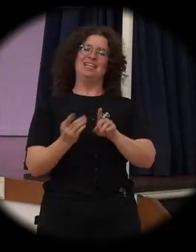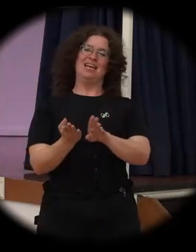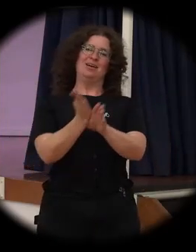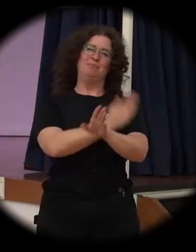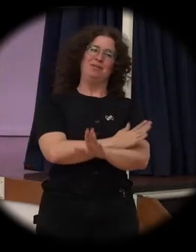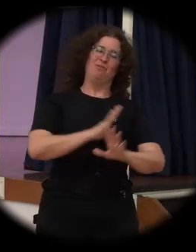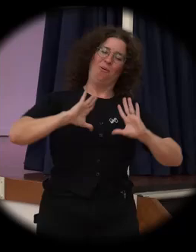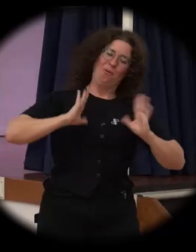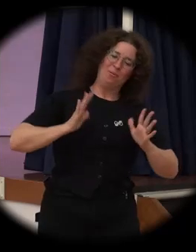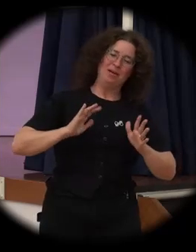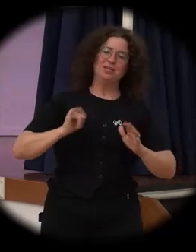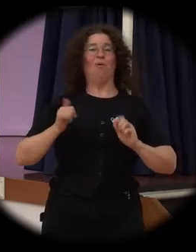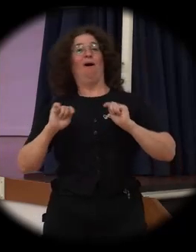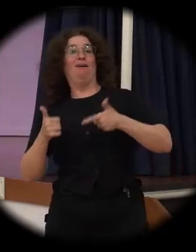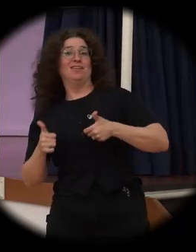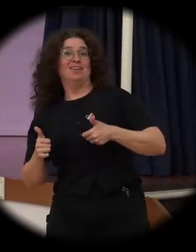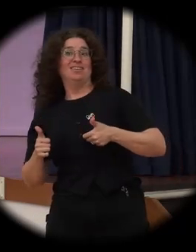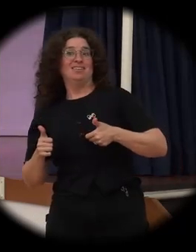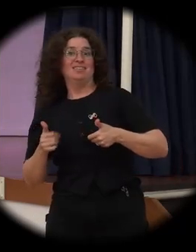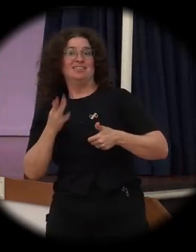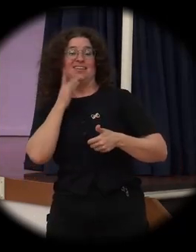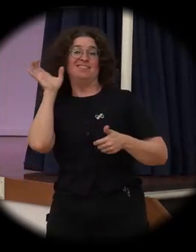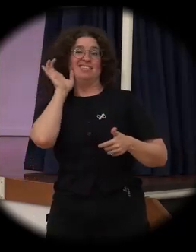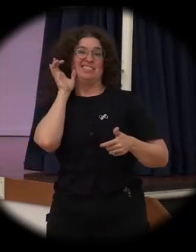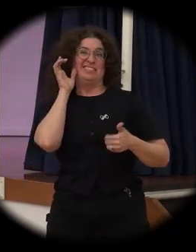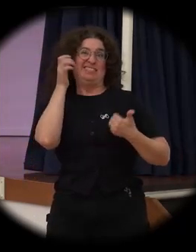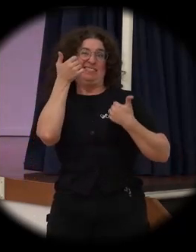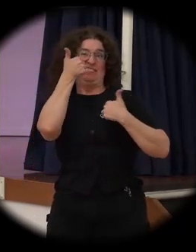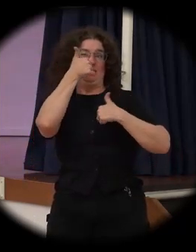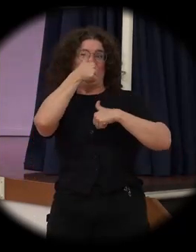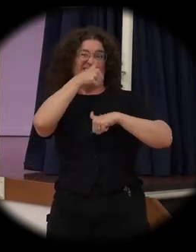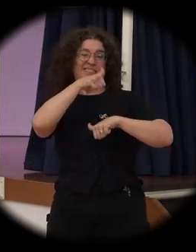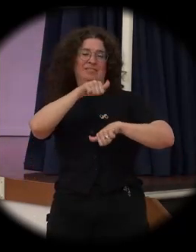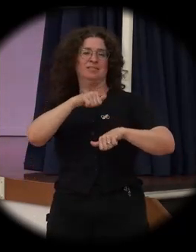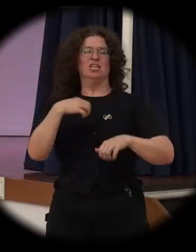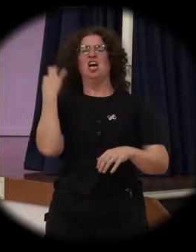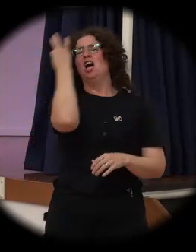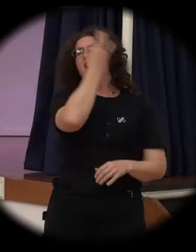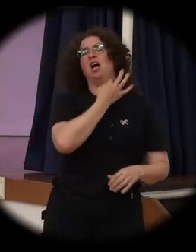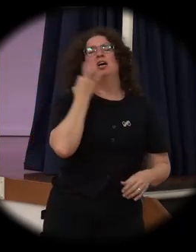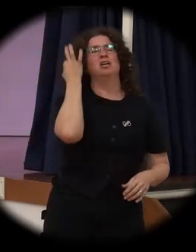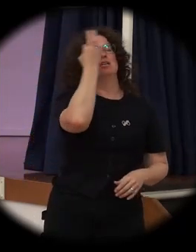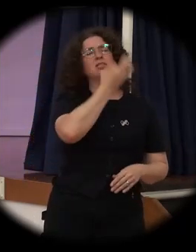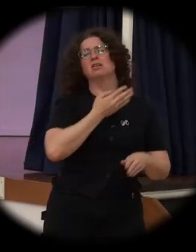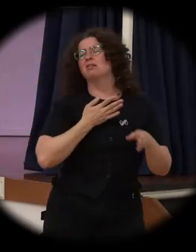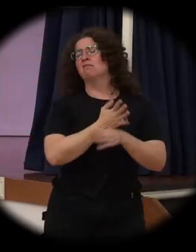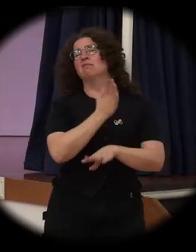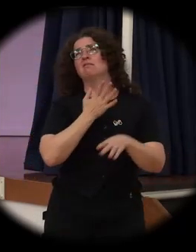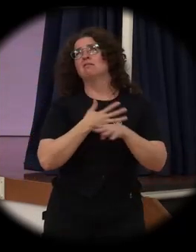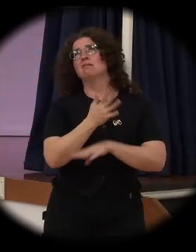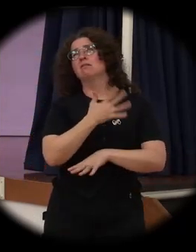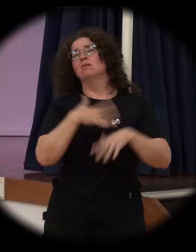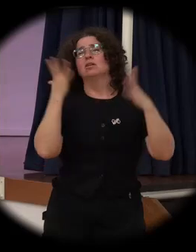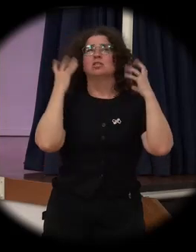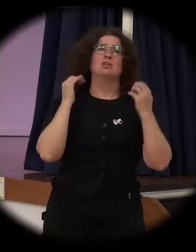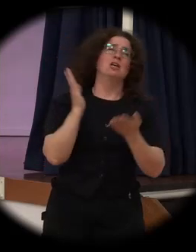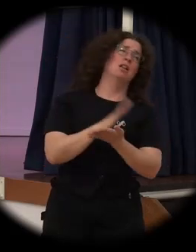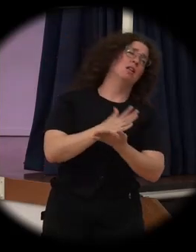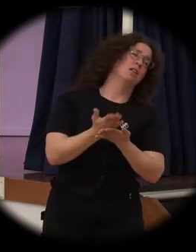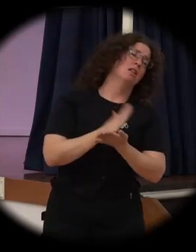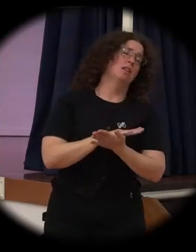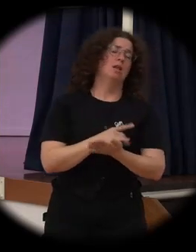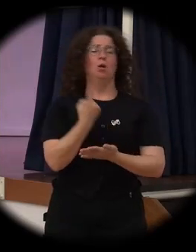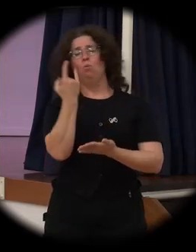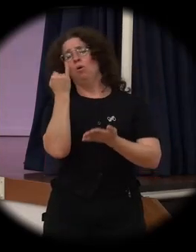automation and afterwards. So if any of these sound familiar to you, hours of needless work, stress, and uncertainty, you find one issue and